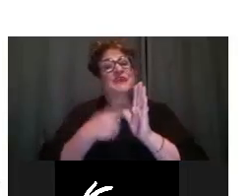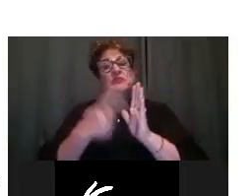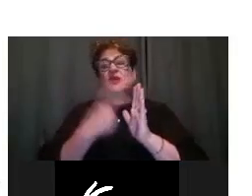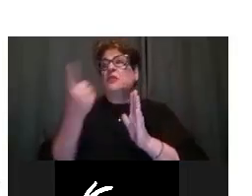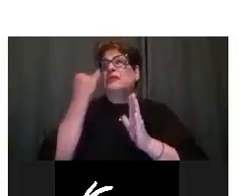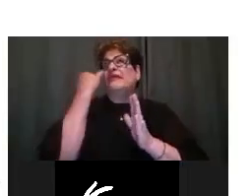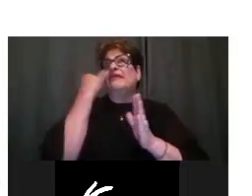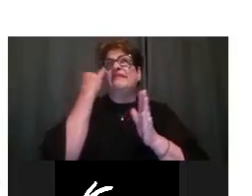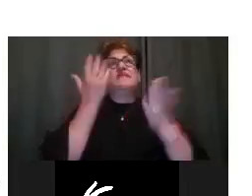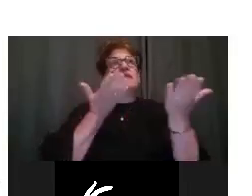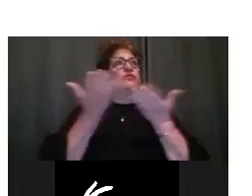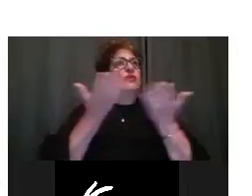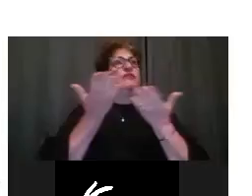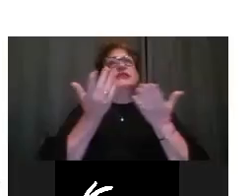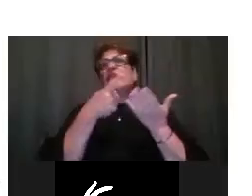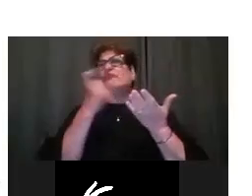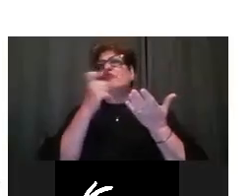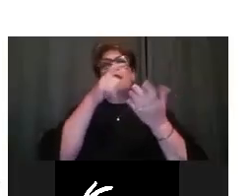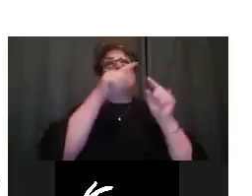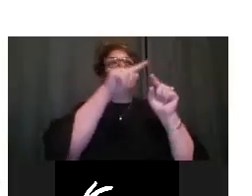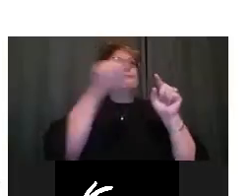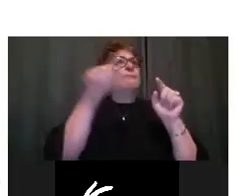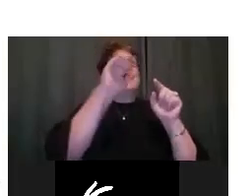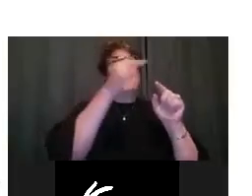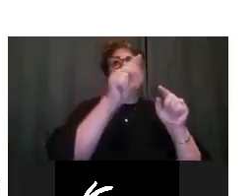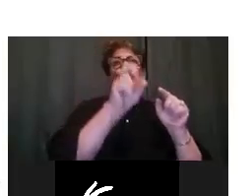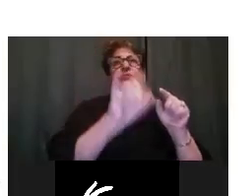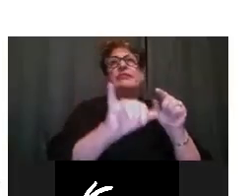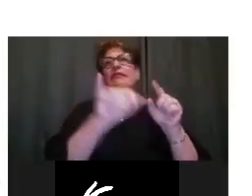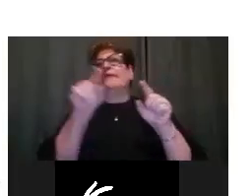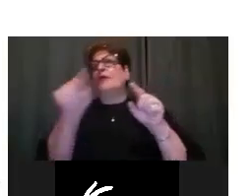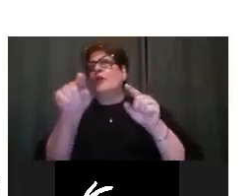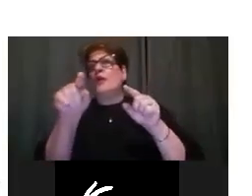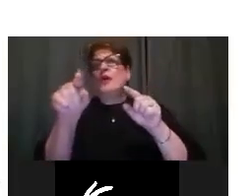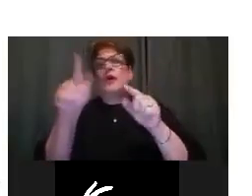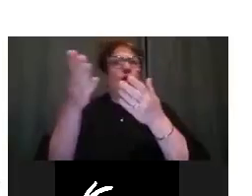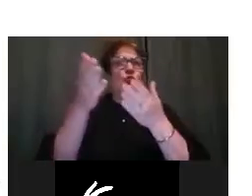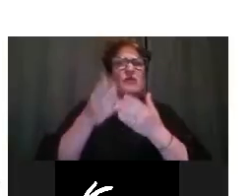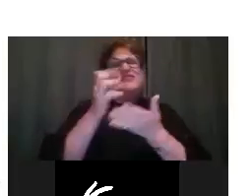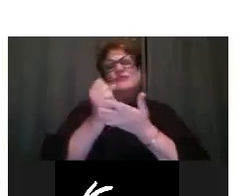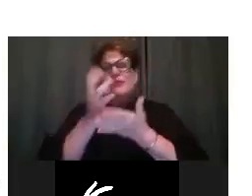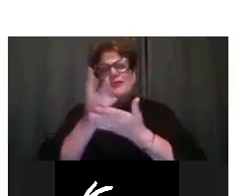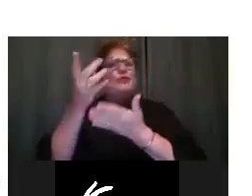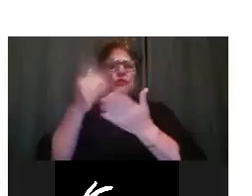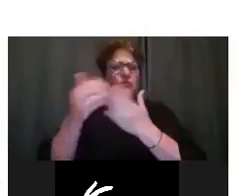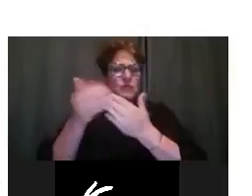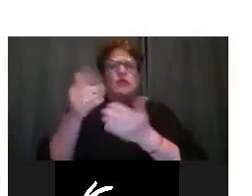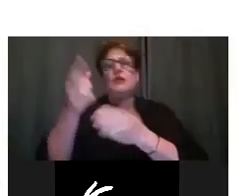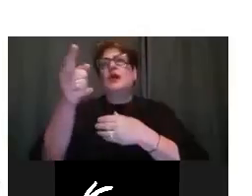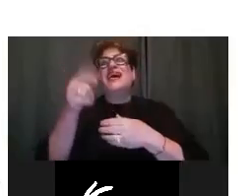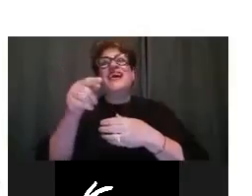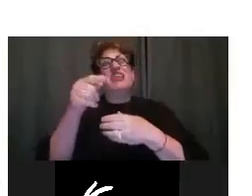service from an agency or a provider, a direct service, sometimes they encountered situations in